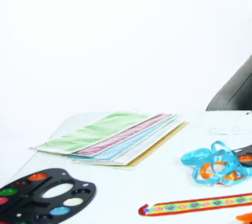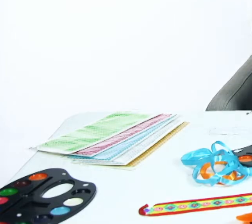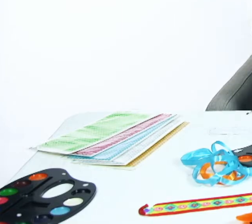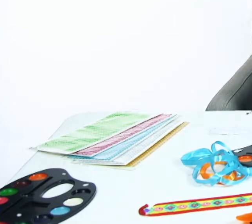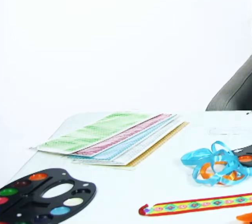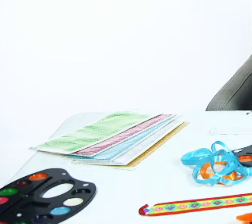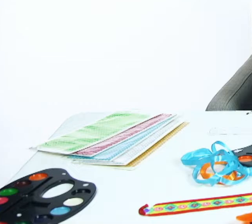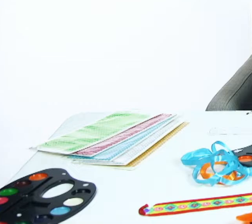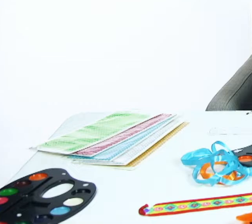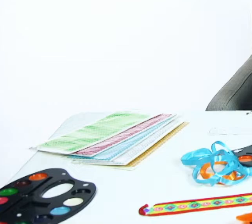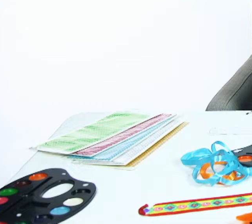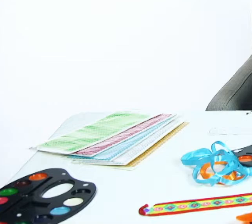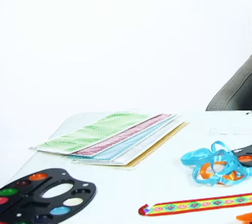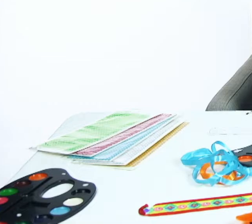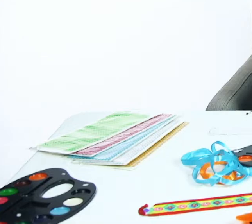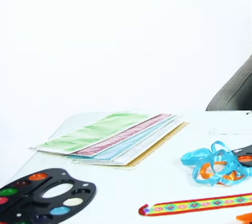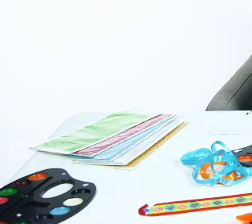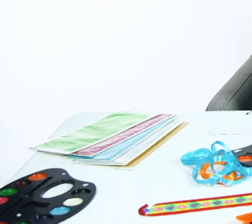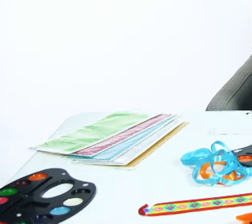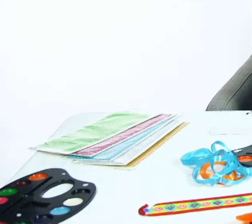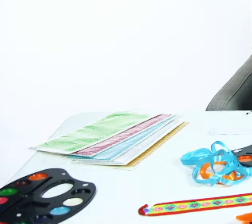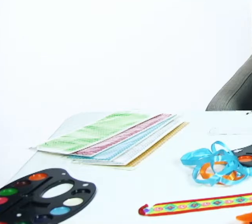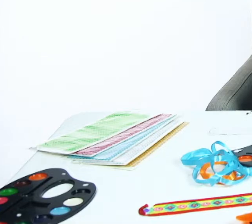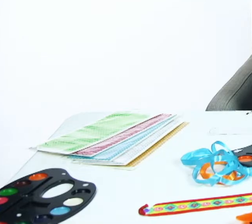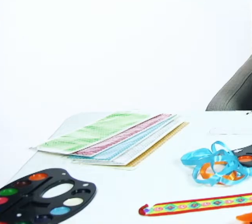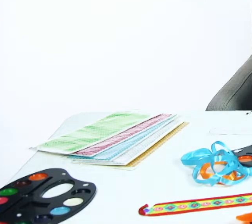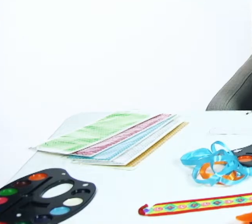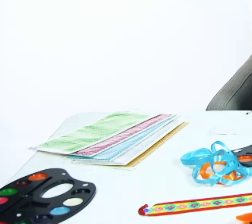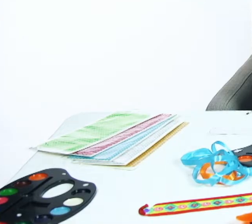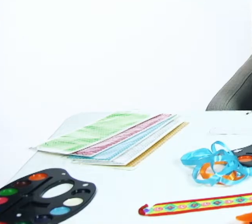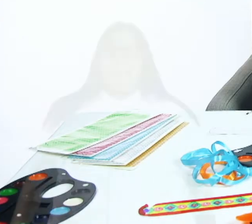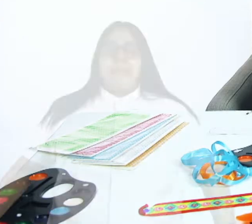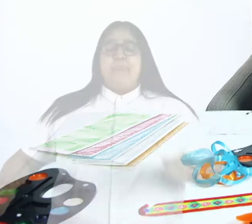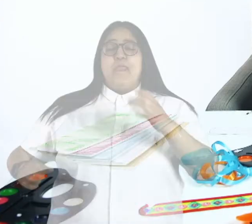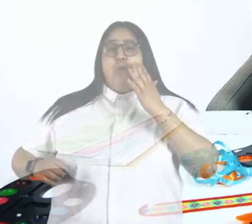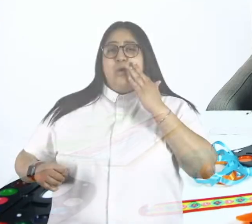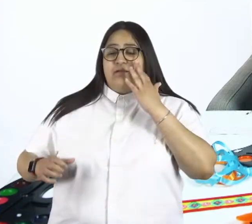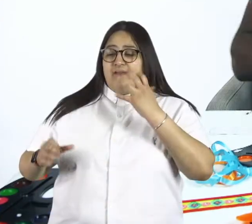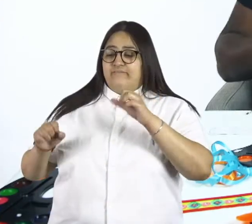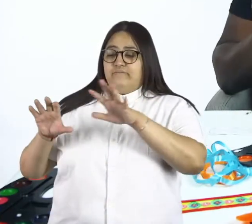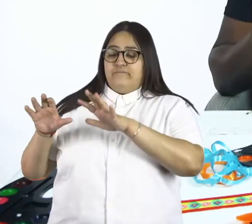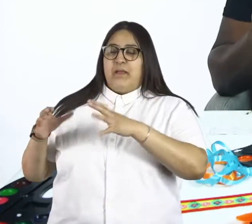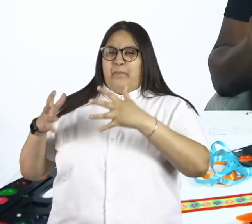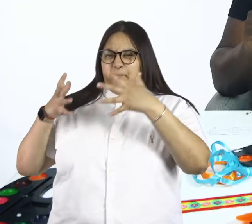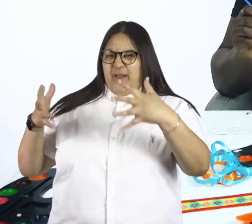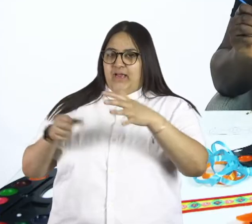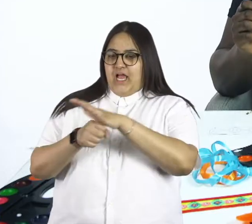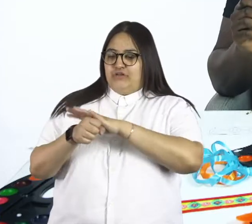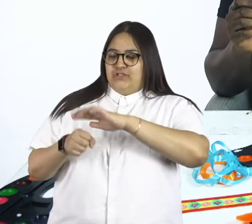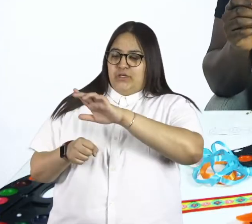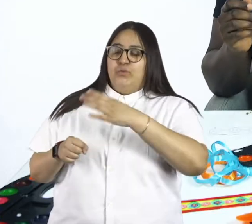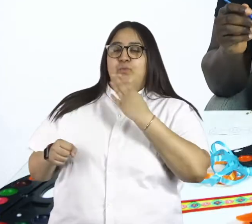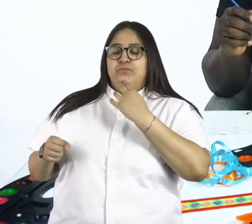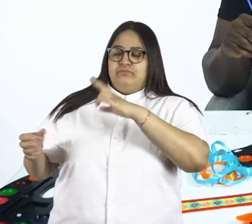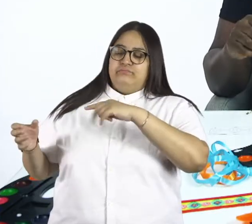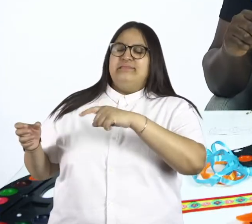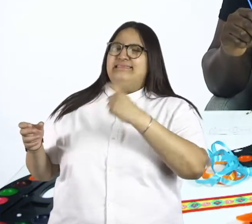When you have larger areas to work with, it's so much easier and better. Again, you don't have